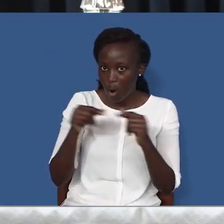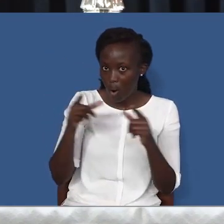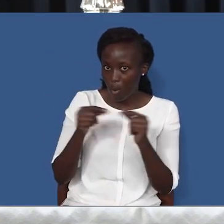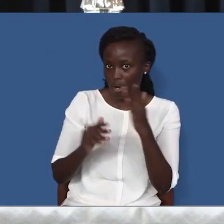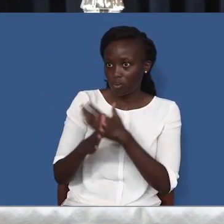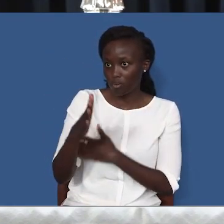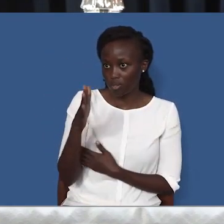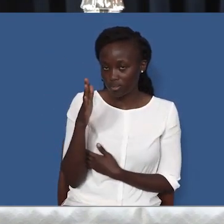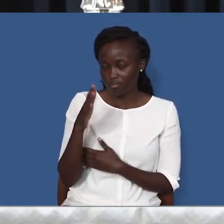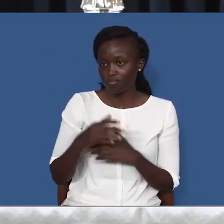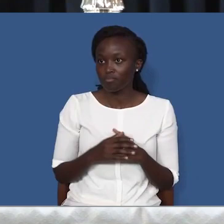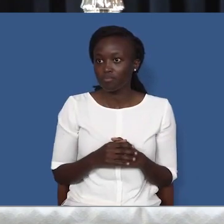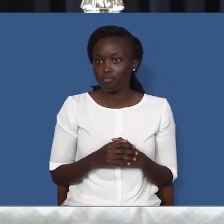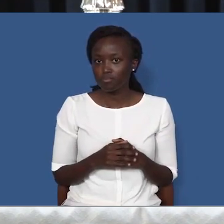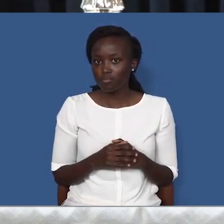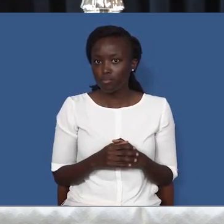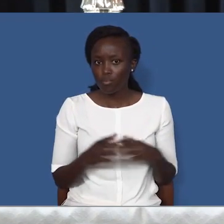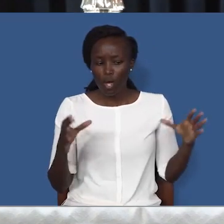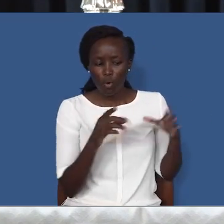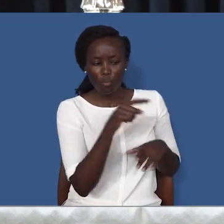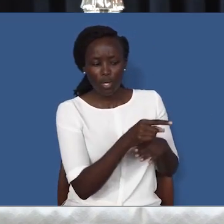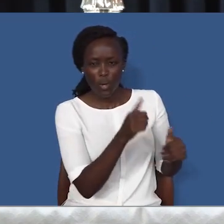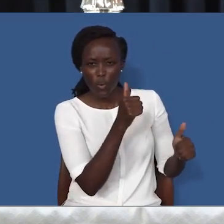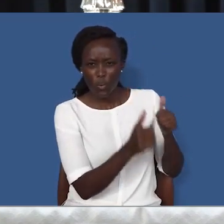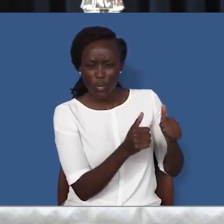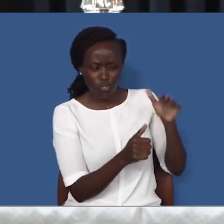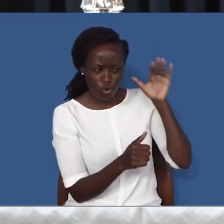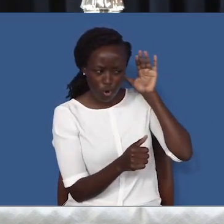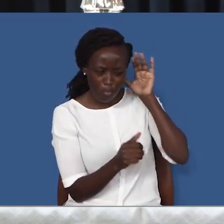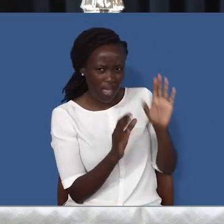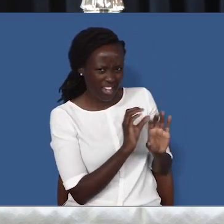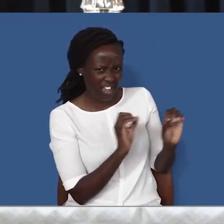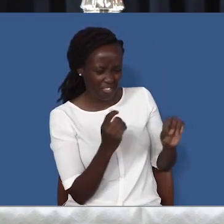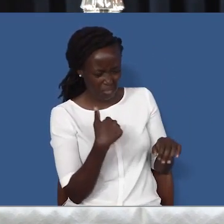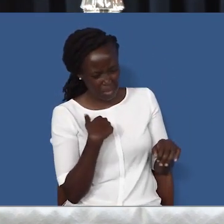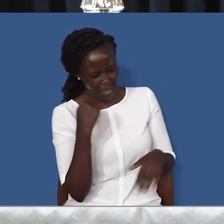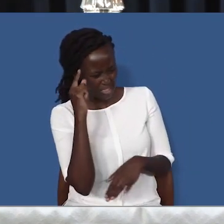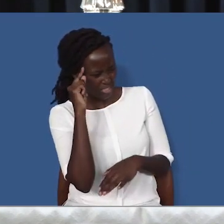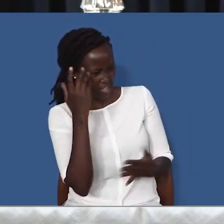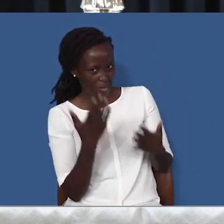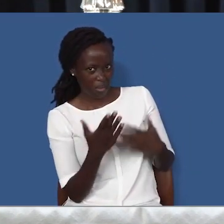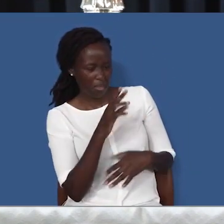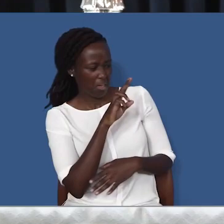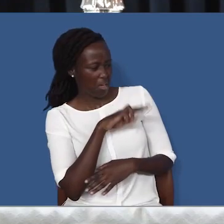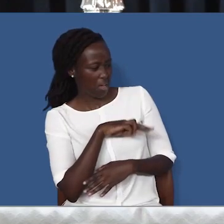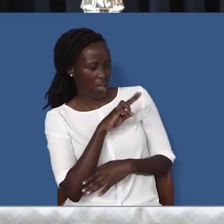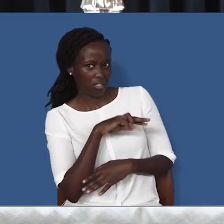Those that do not apply the word, I believe the attitude has been